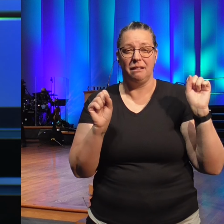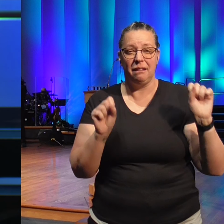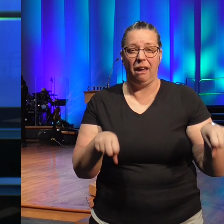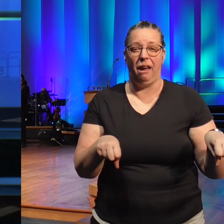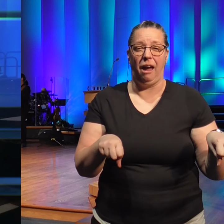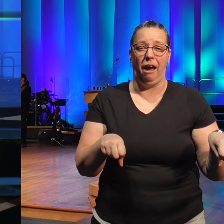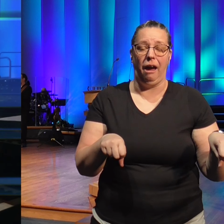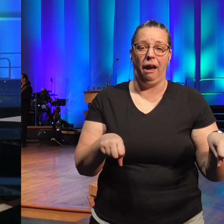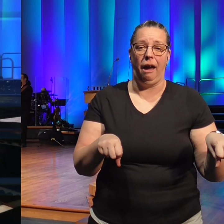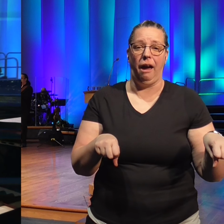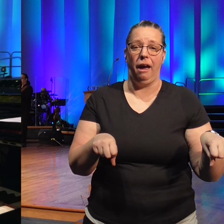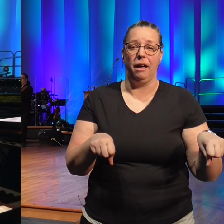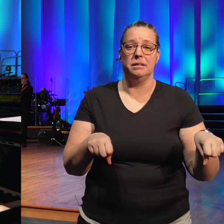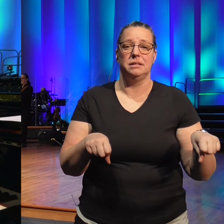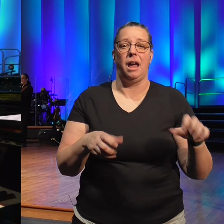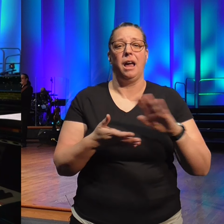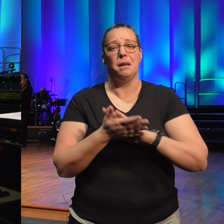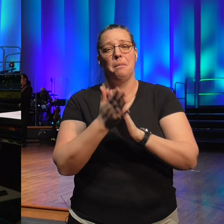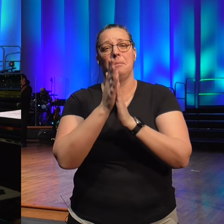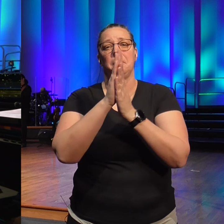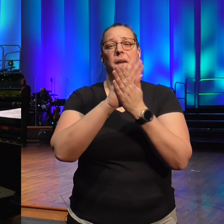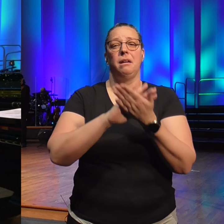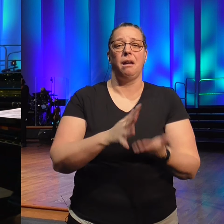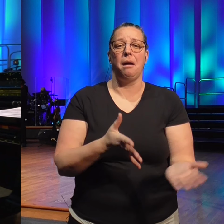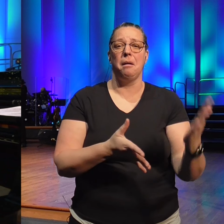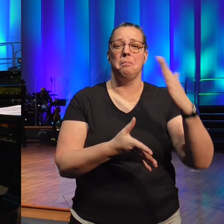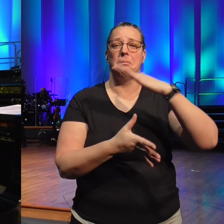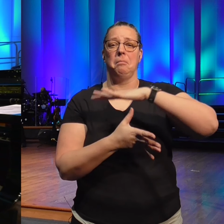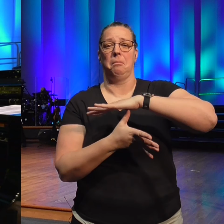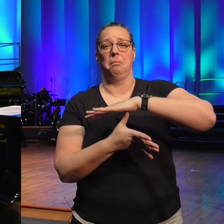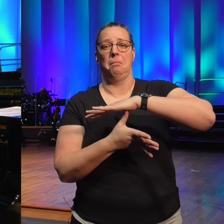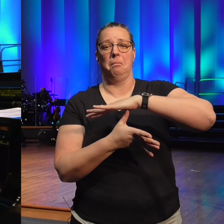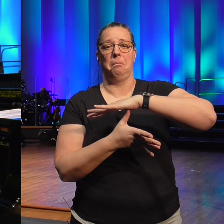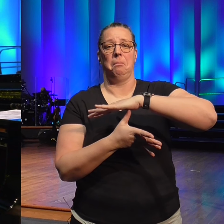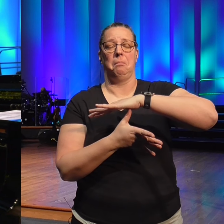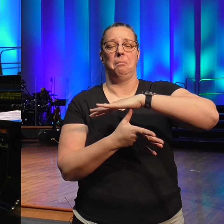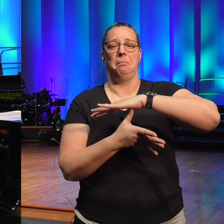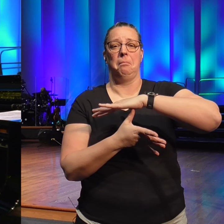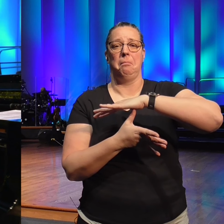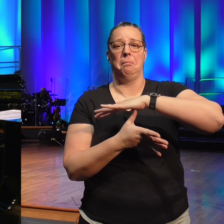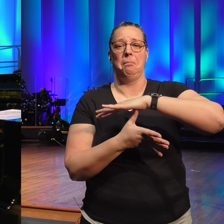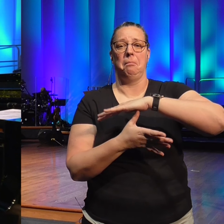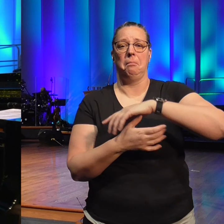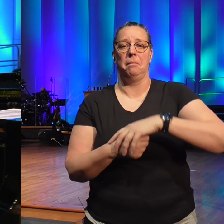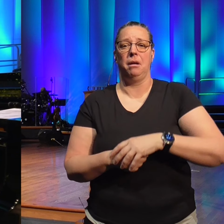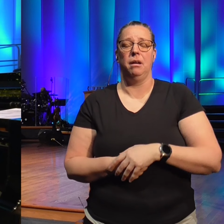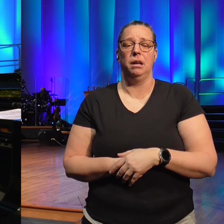Be your number one.